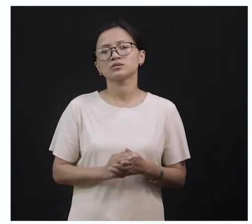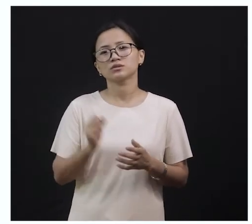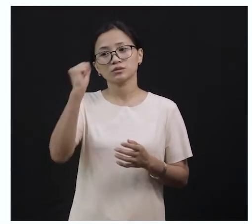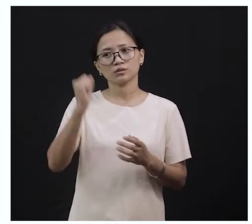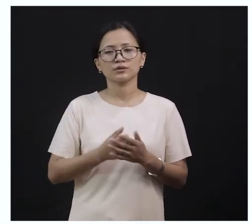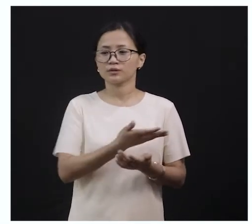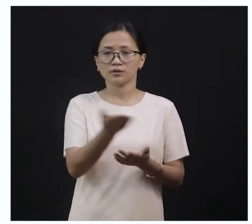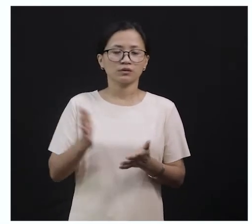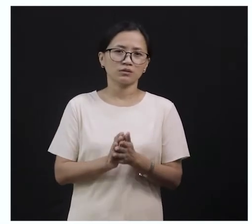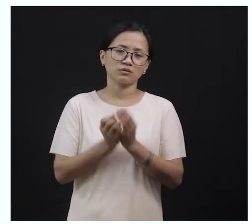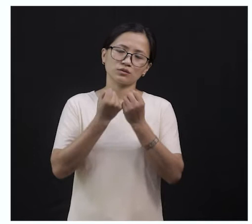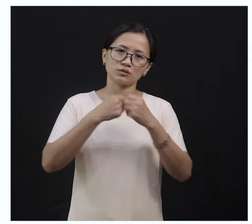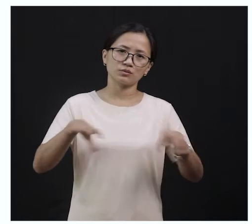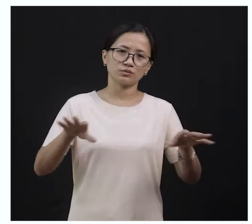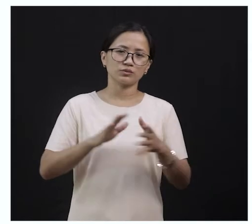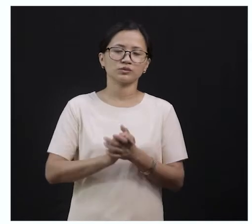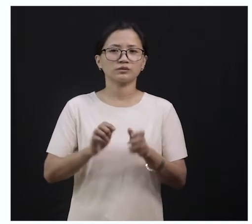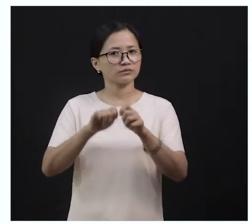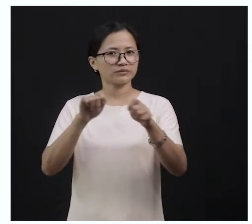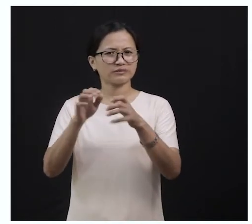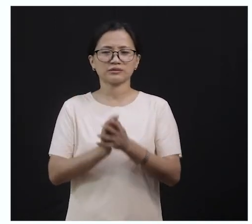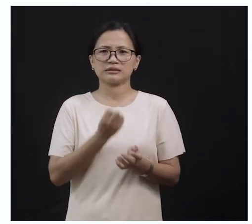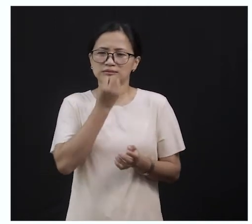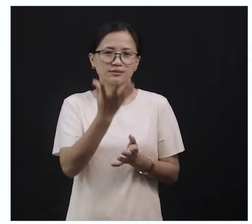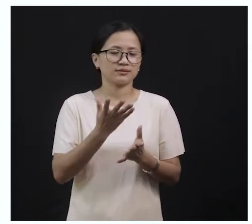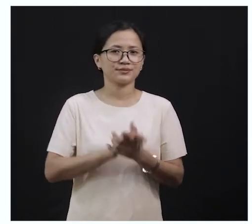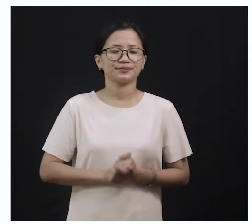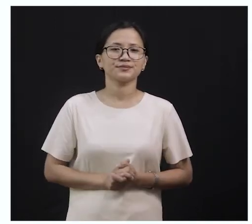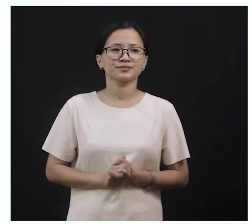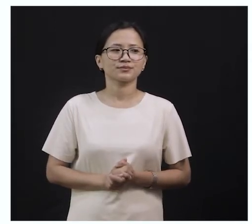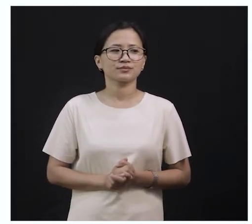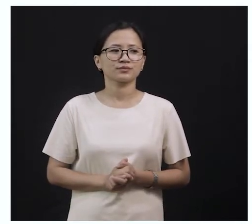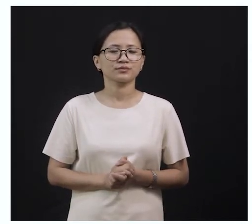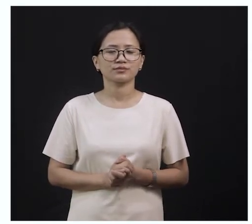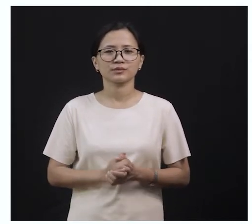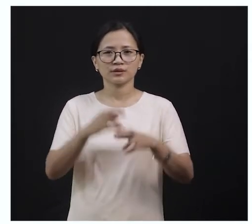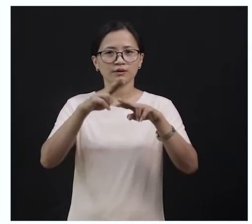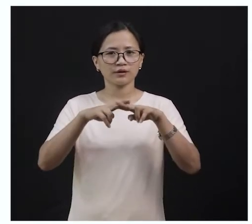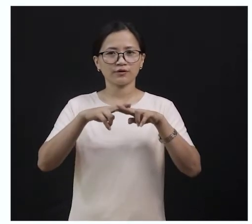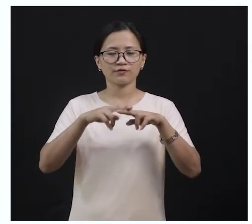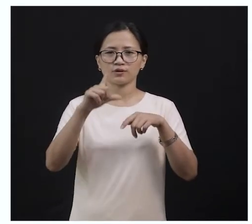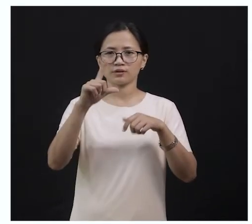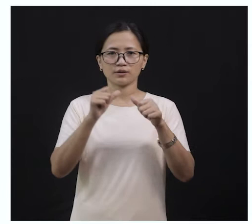are very thin, right? It is easy to tear up. So that is it, okay? Fragile. The next is flap.